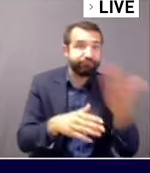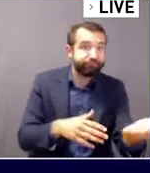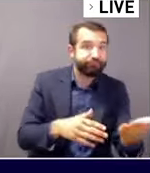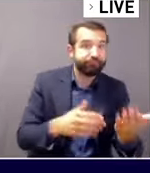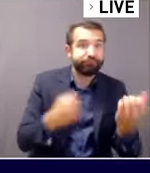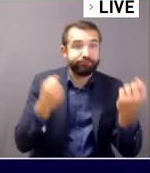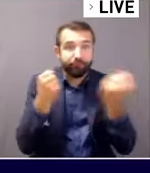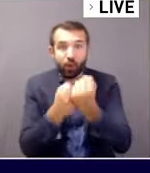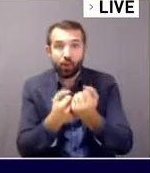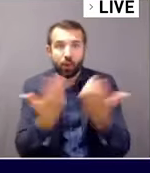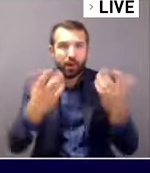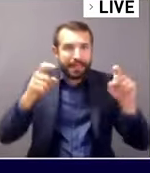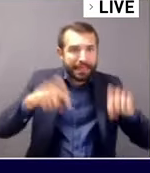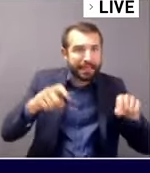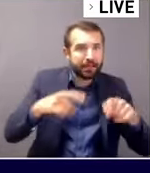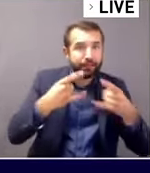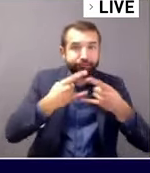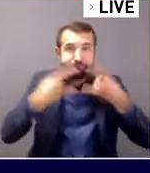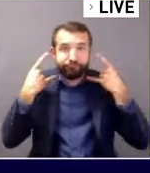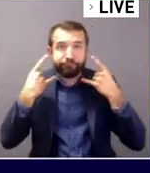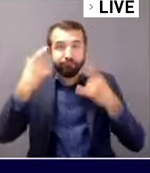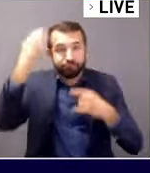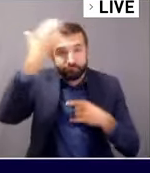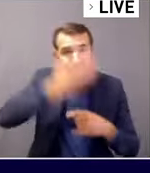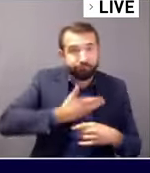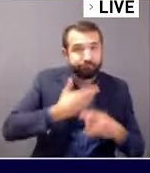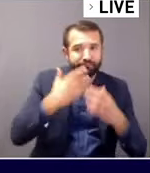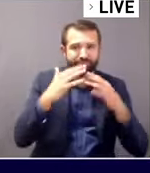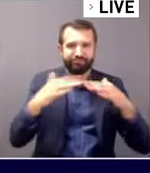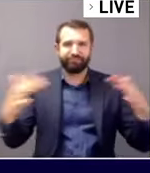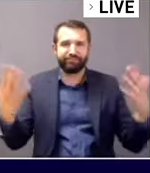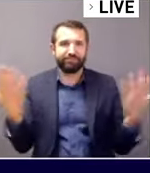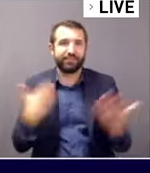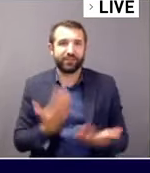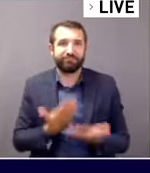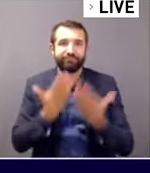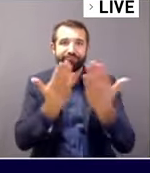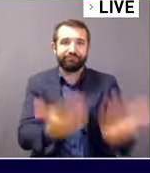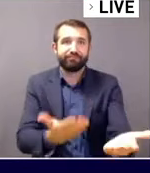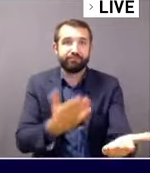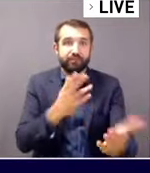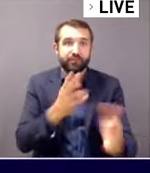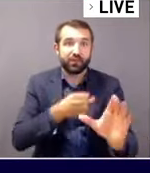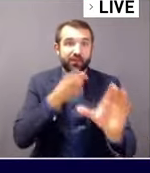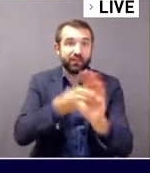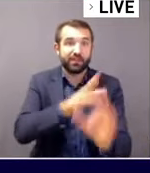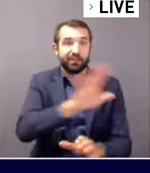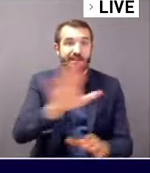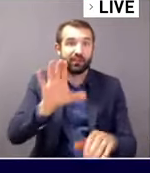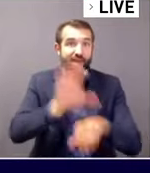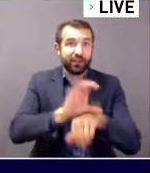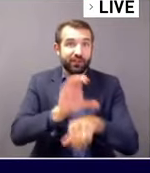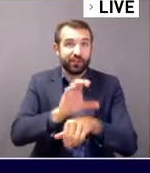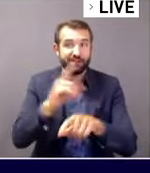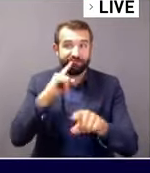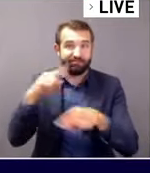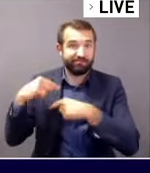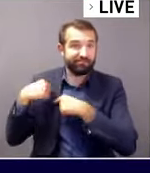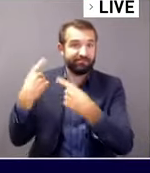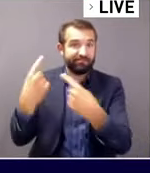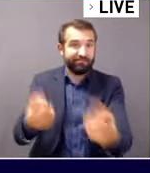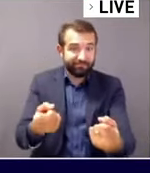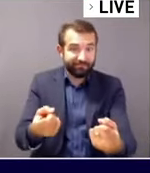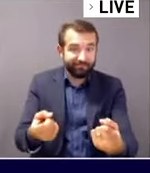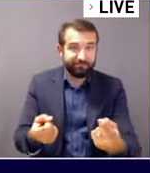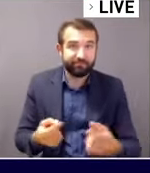also assistance in obtaining things like face coverings and connecting parishioners and congregants, as well as others who may have been